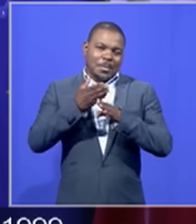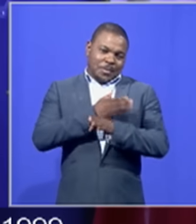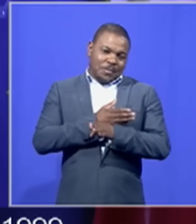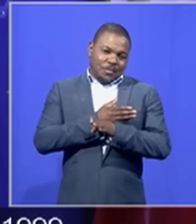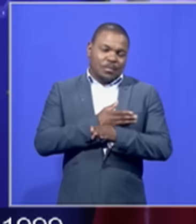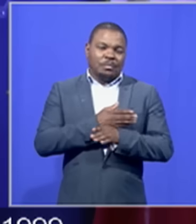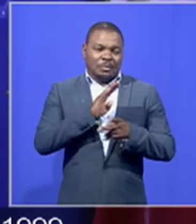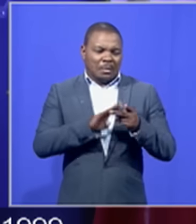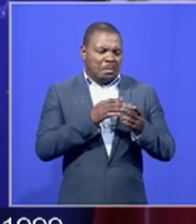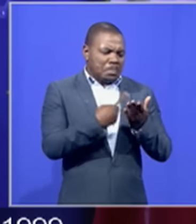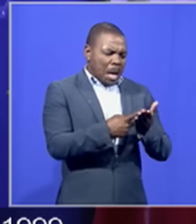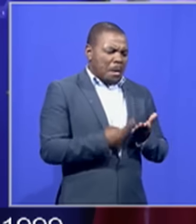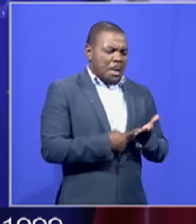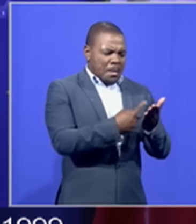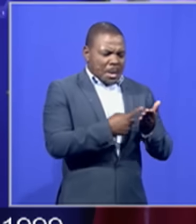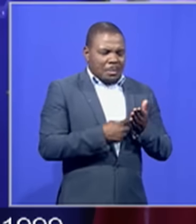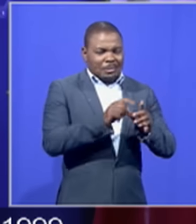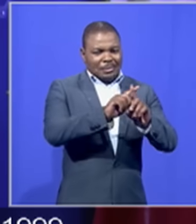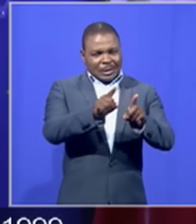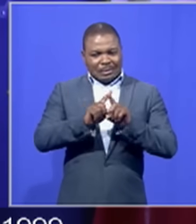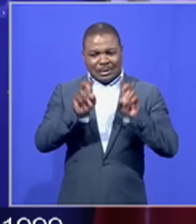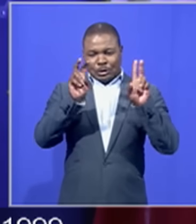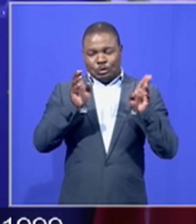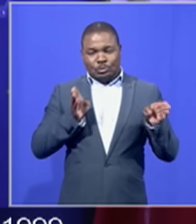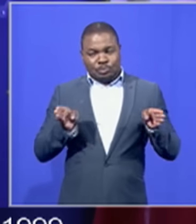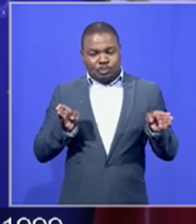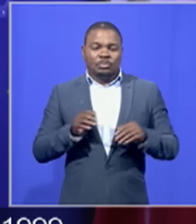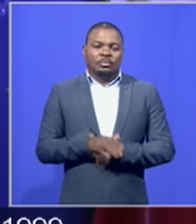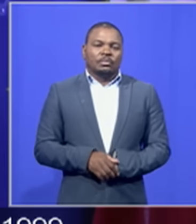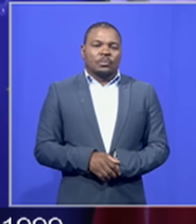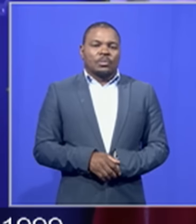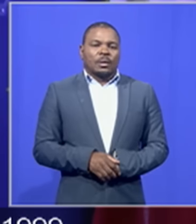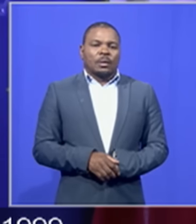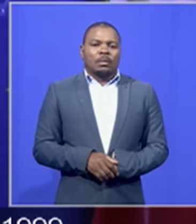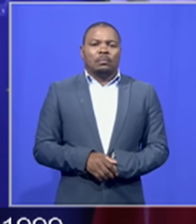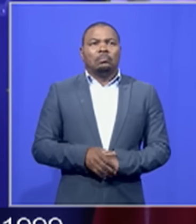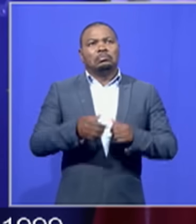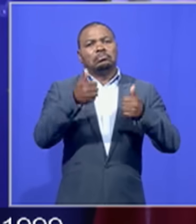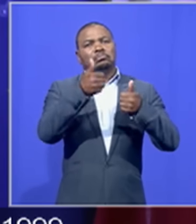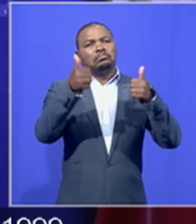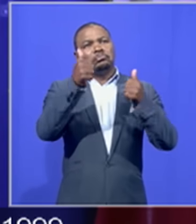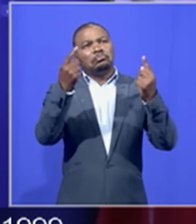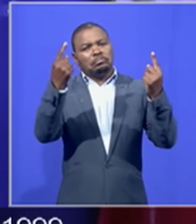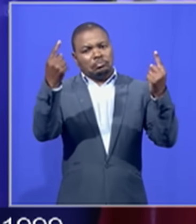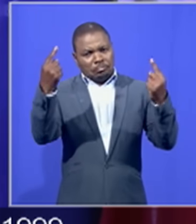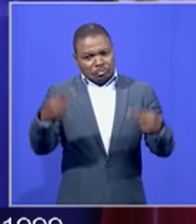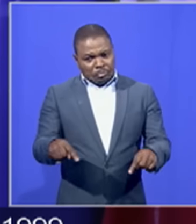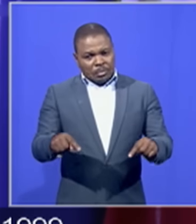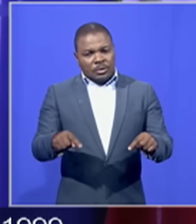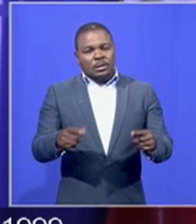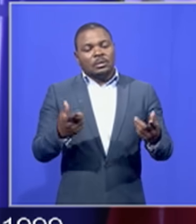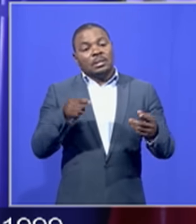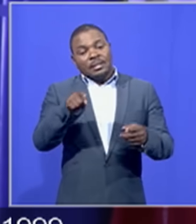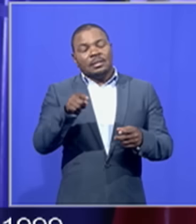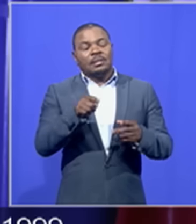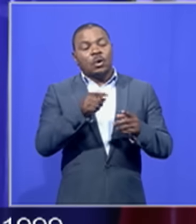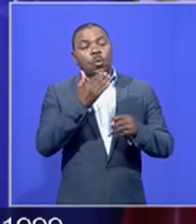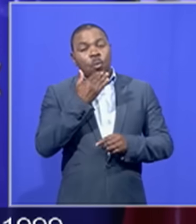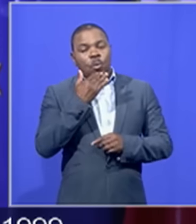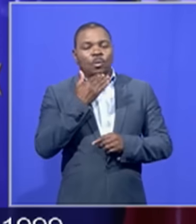gore go ntse go sikasekiwa merero e farologaneng ba ileng gore ba teng ka kwano ke baeteledipele ba dinaga